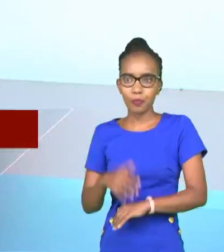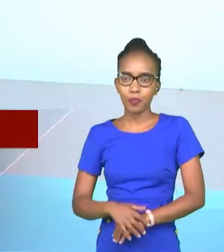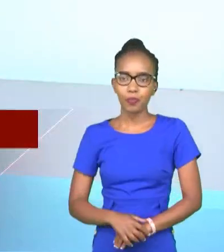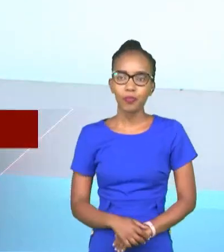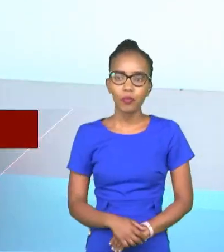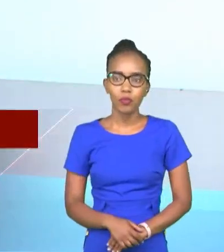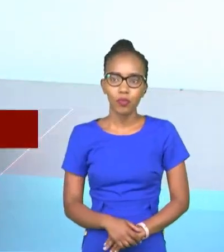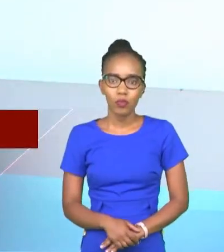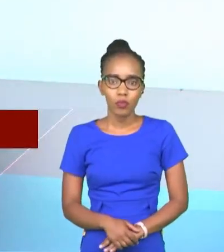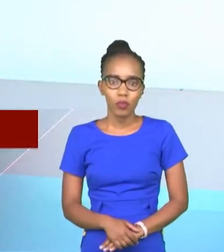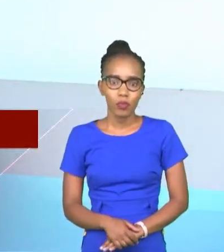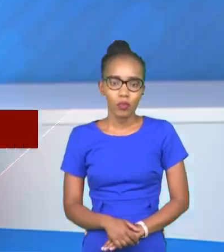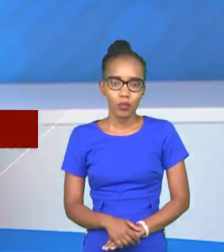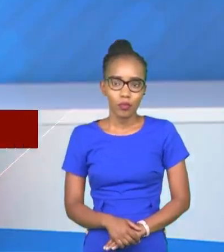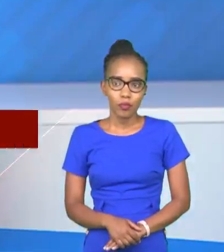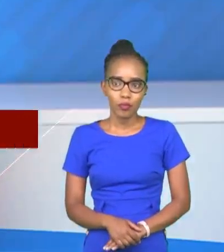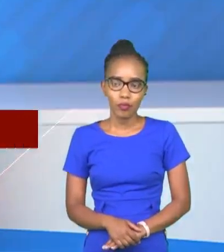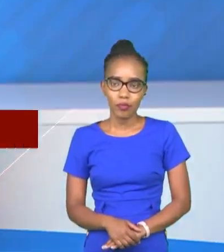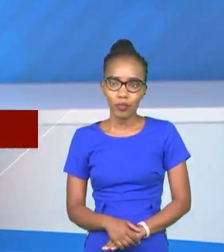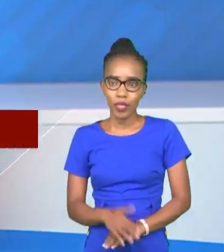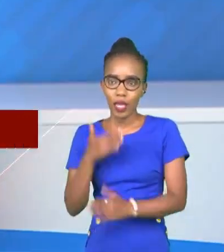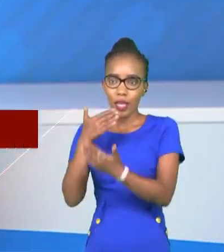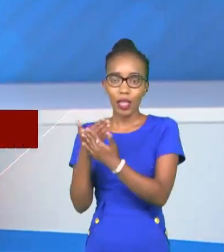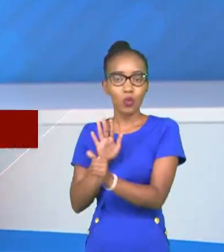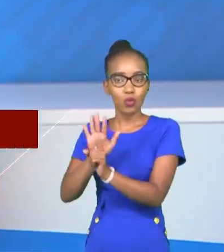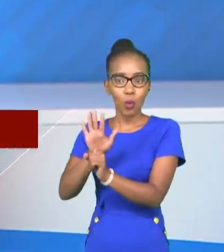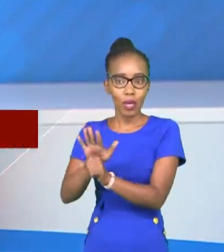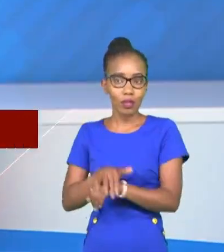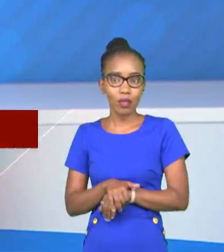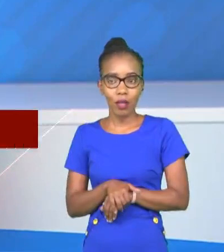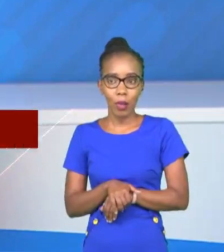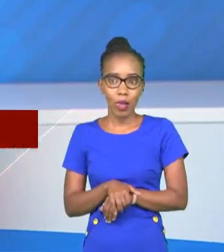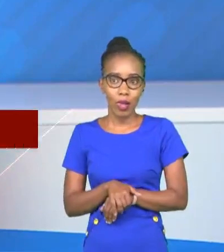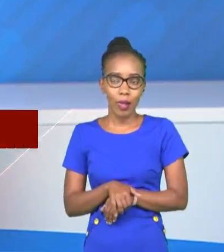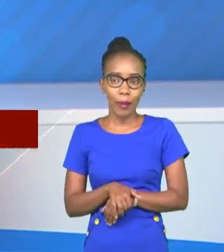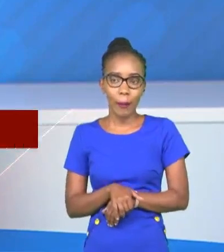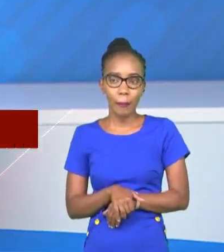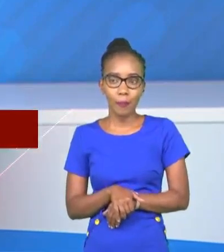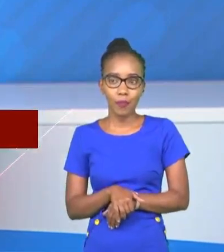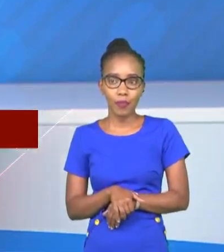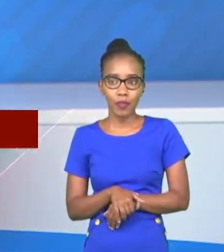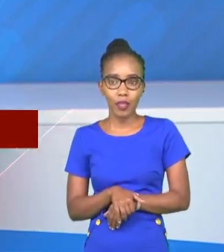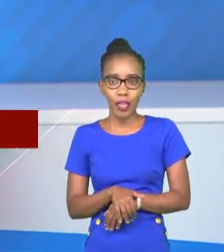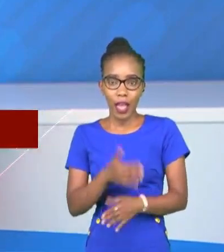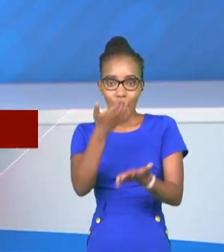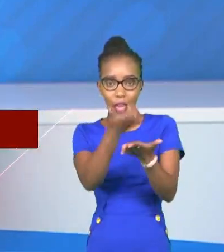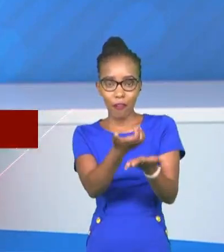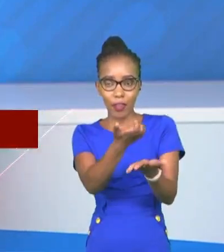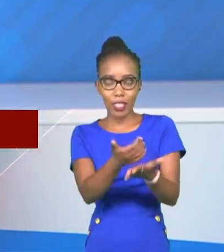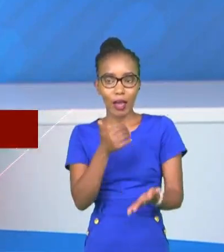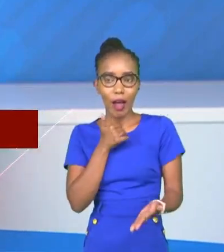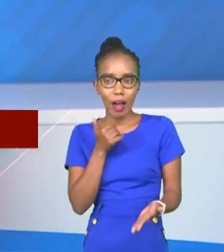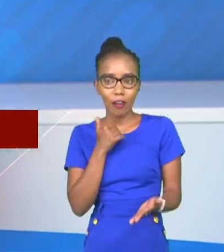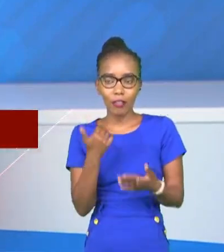flag bearer. Thank you. Let me say this, and I say this with an evidence, not